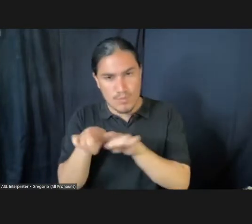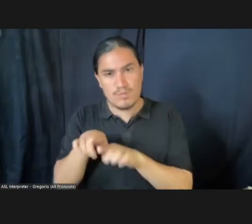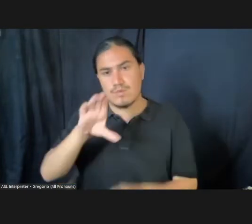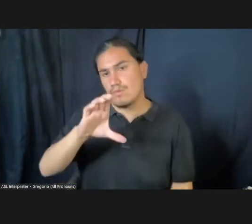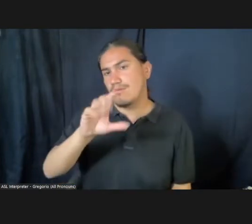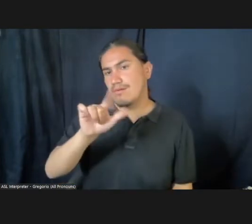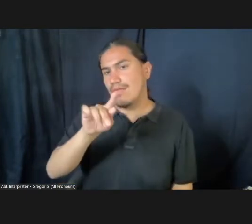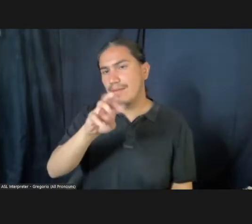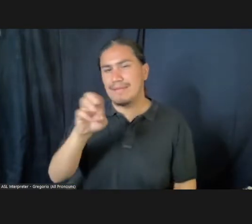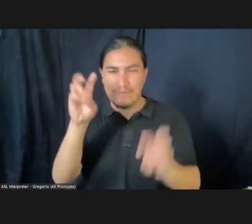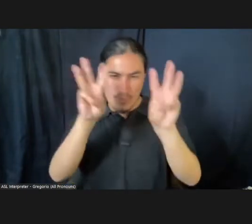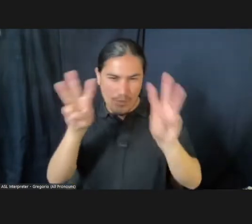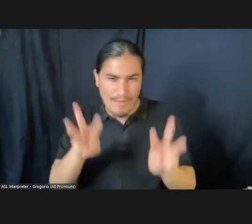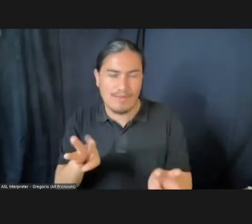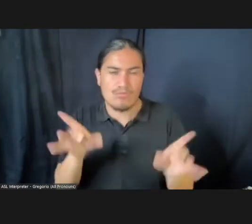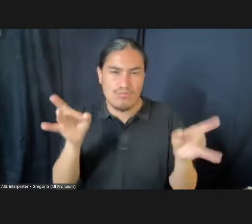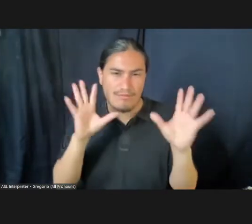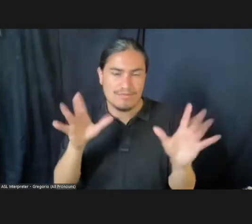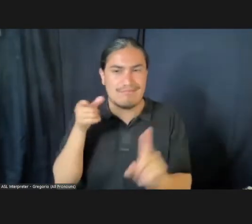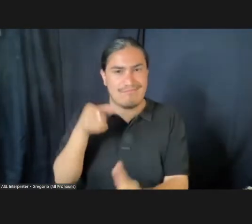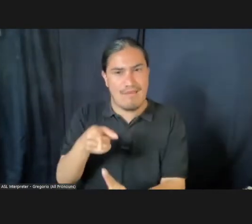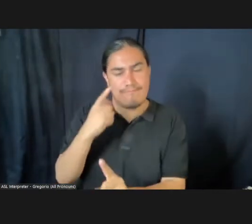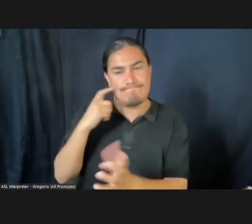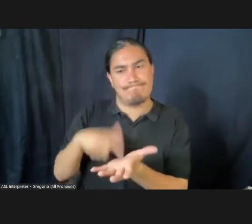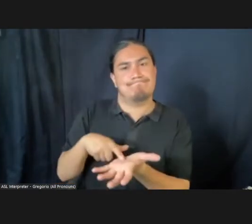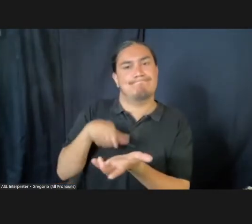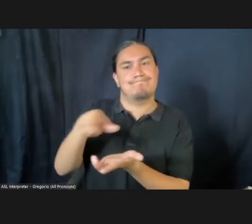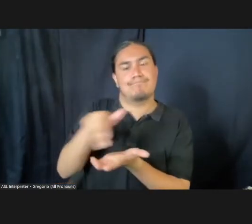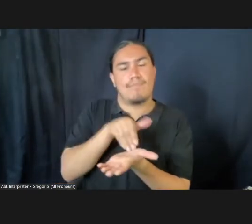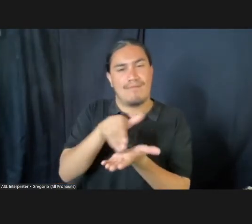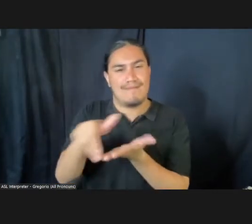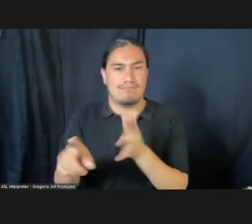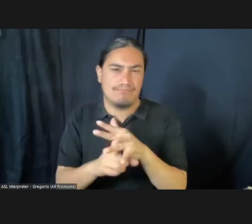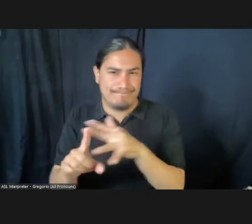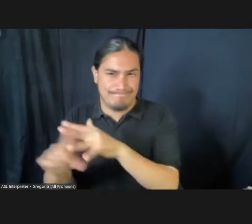in, becoming more urgent and frequent as time went on.